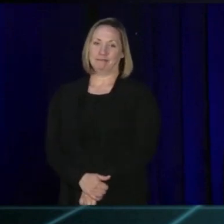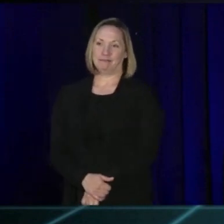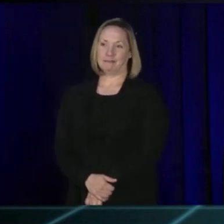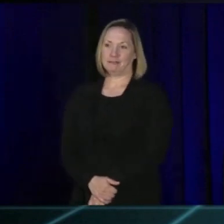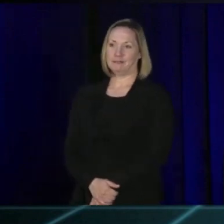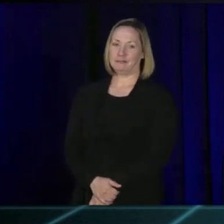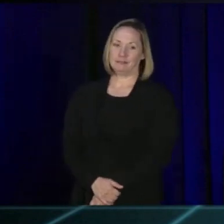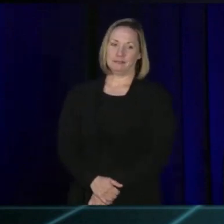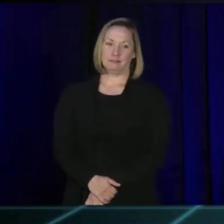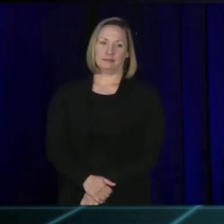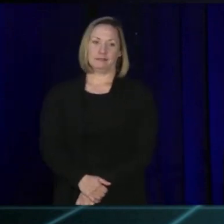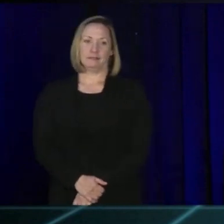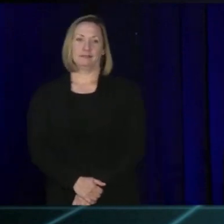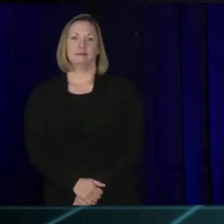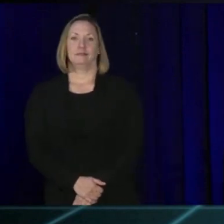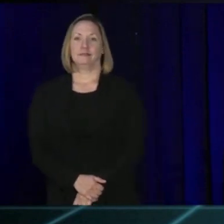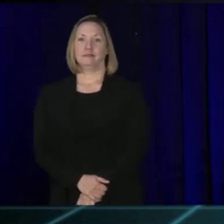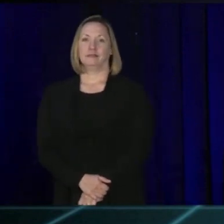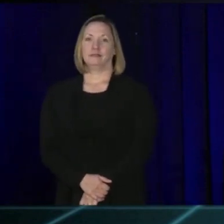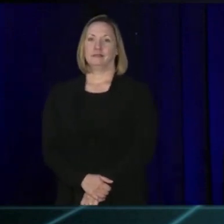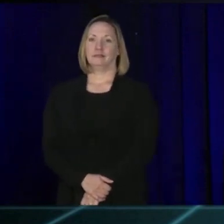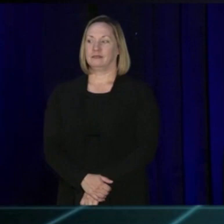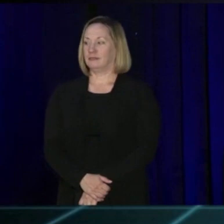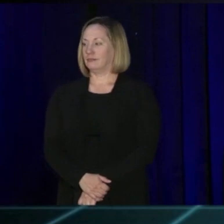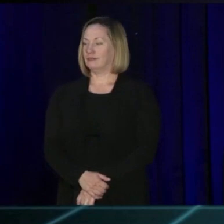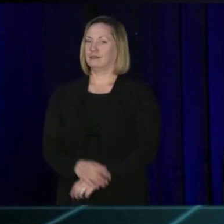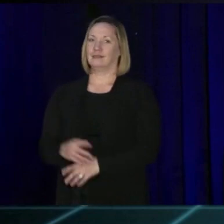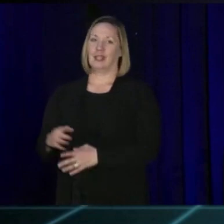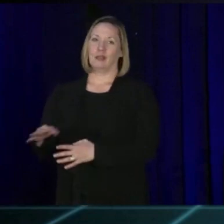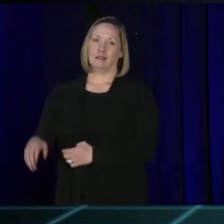yeah. Now it has this loading screen and kind of loads everything.